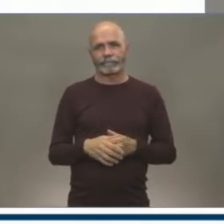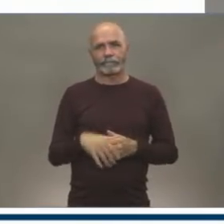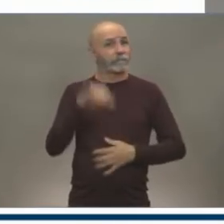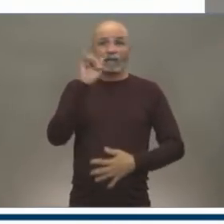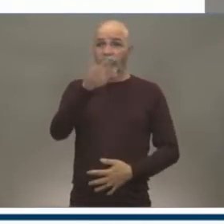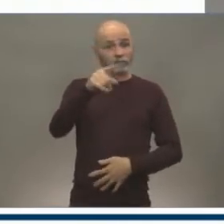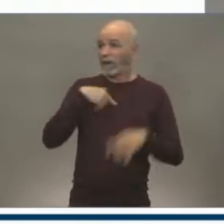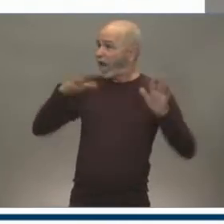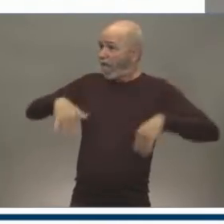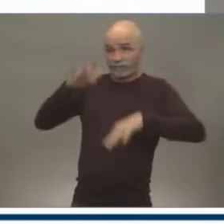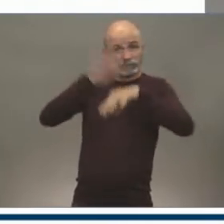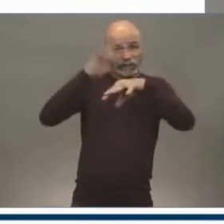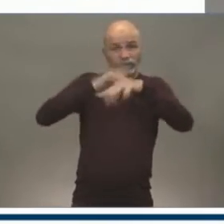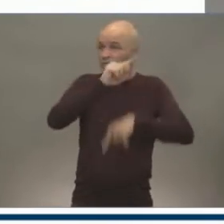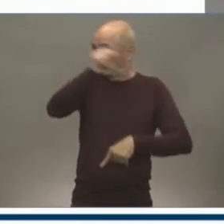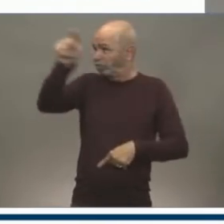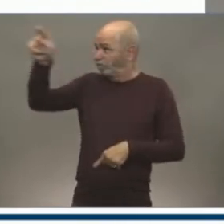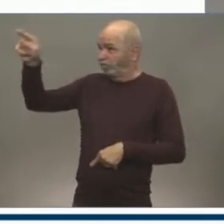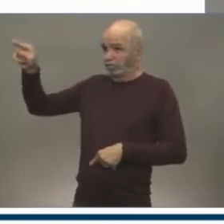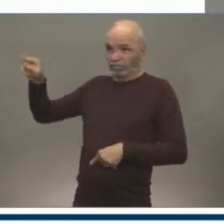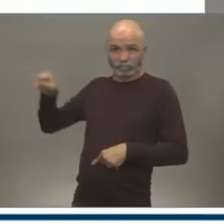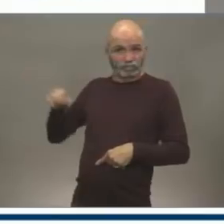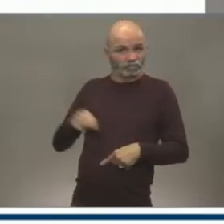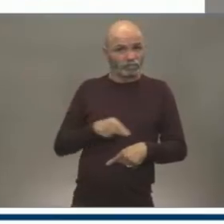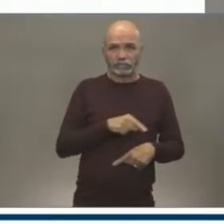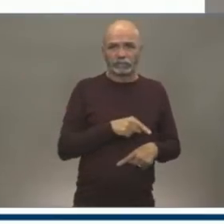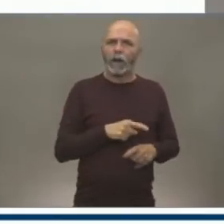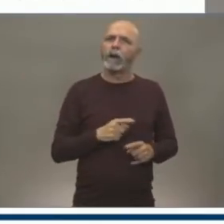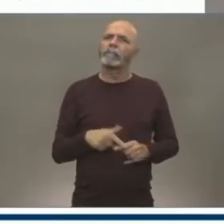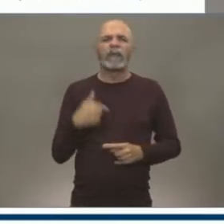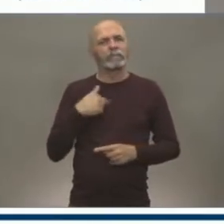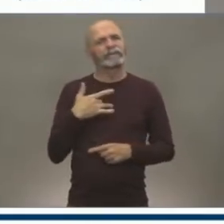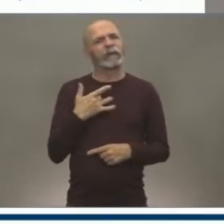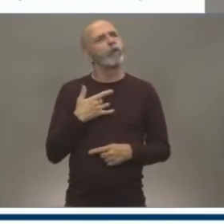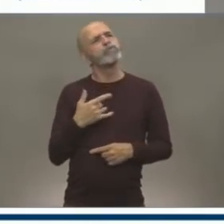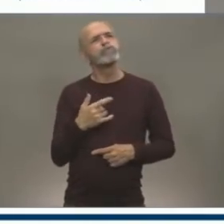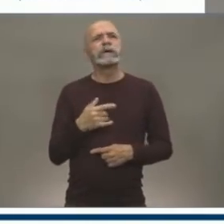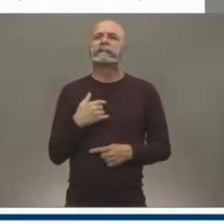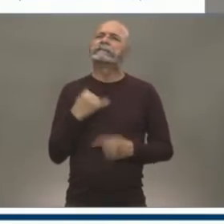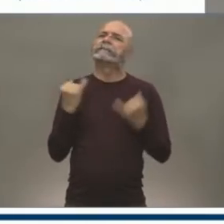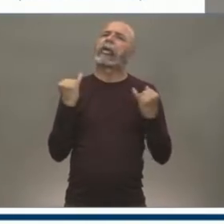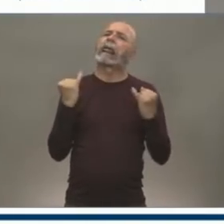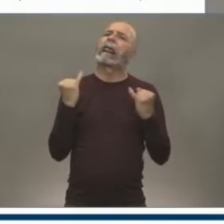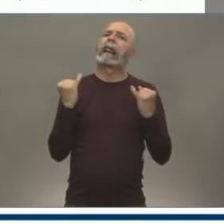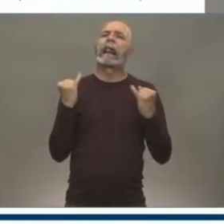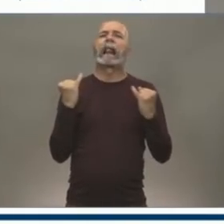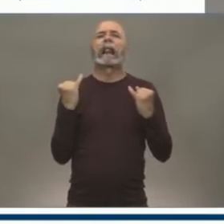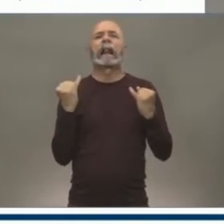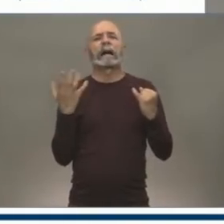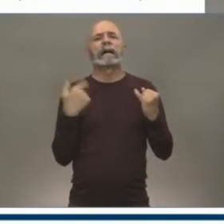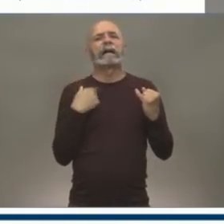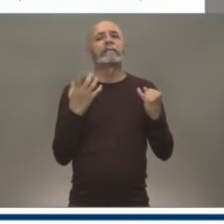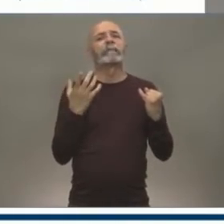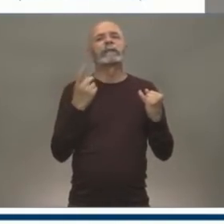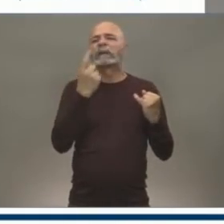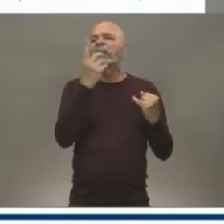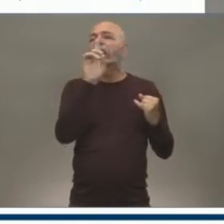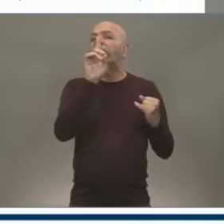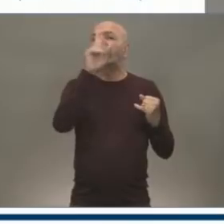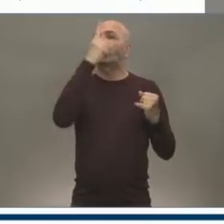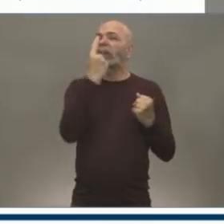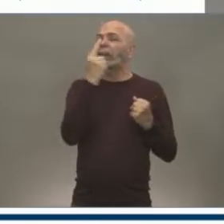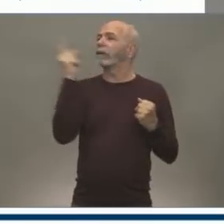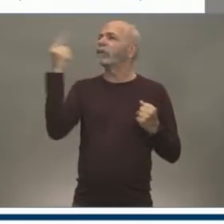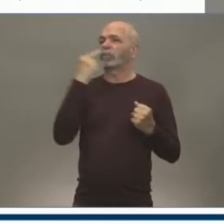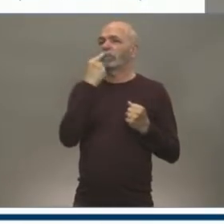responding because you fit the criteria and you were in one of the establishments where there's a